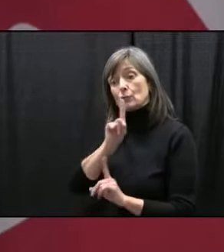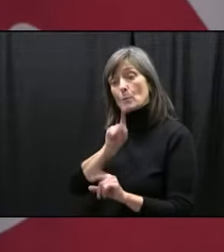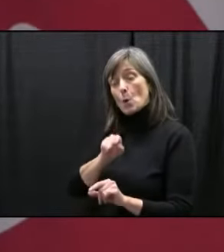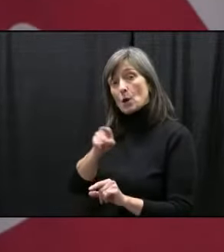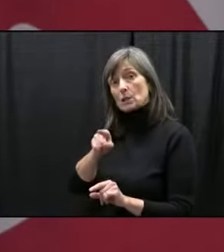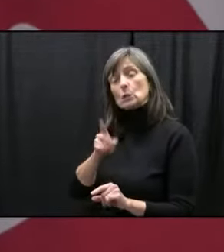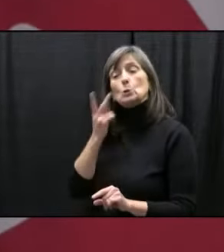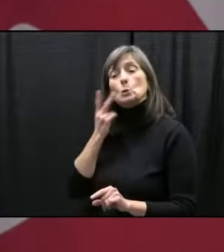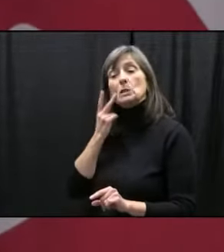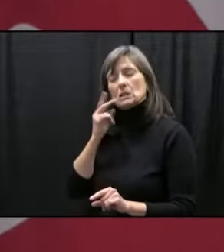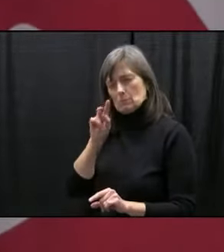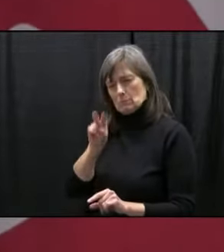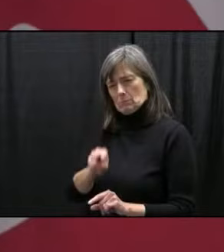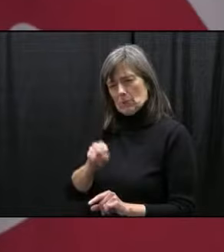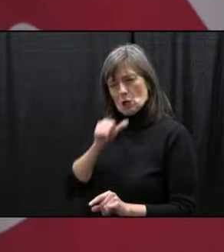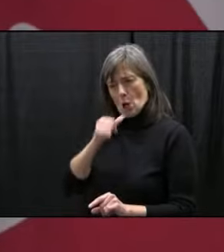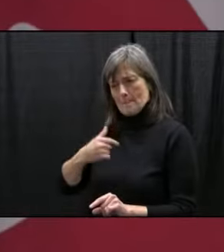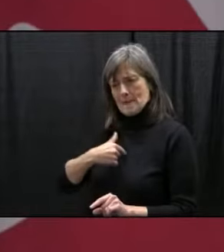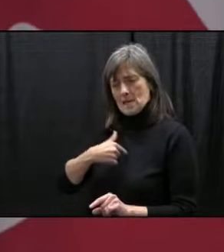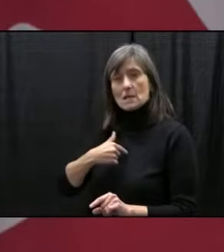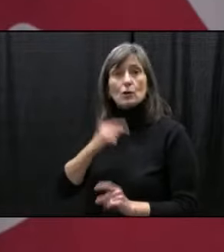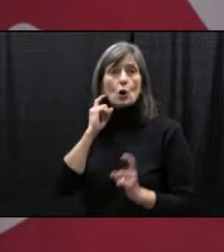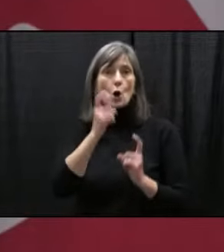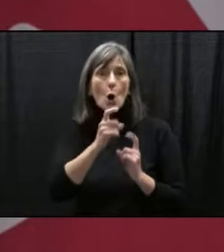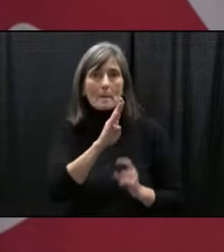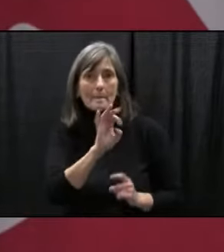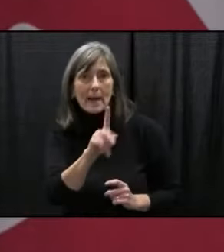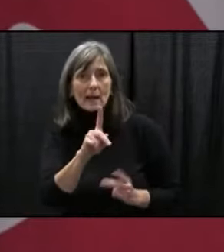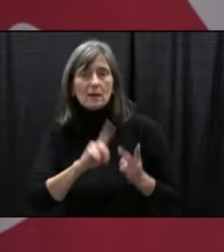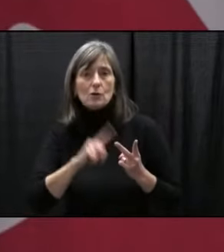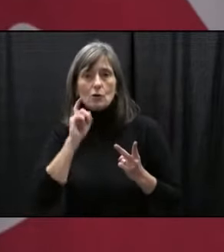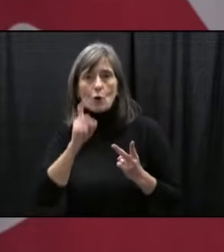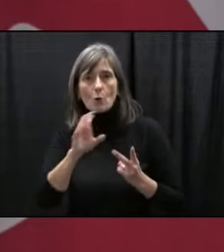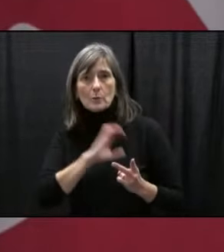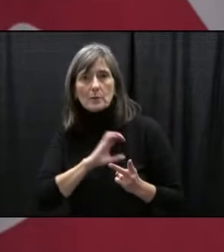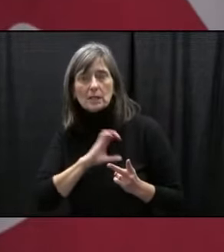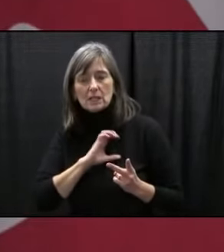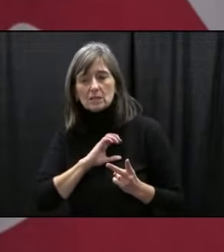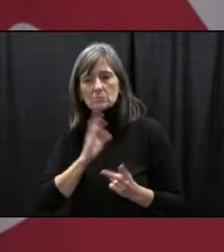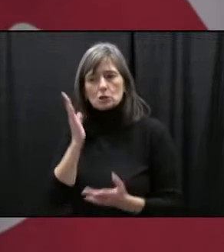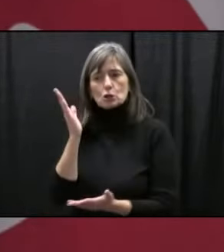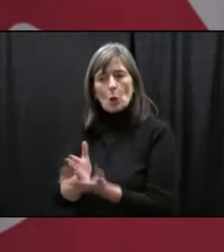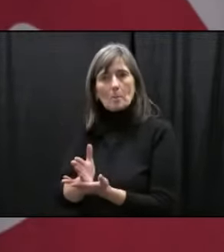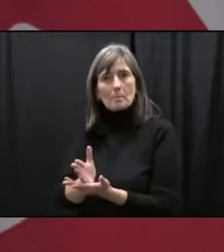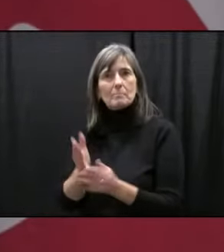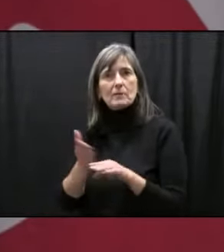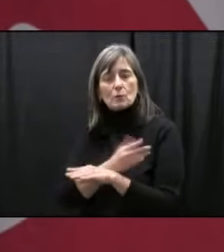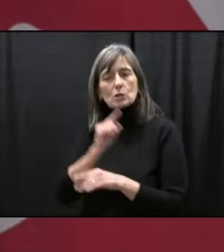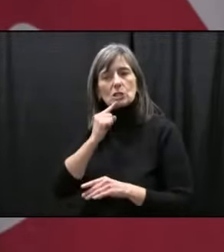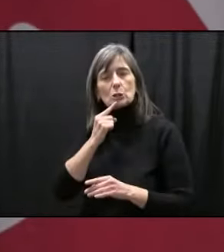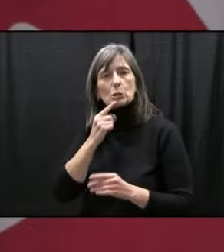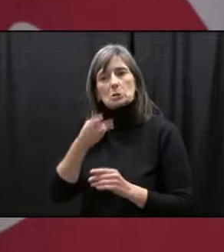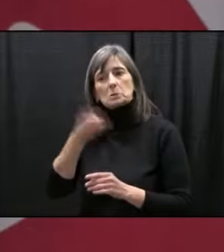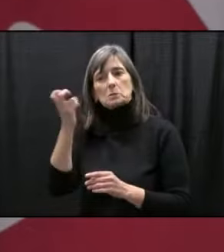used. You'll be aware of that. Then you can call your banks, you can call the police and have it dealt with before anything of severe consequences